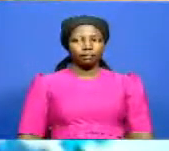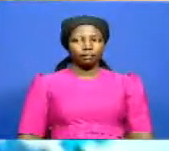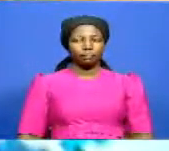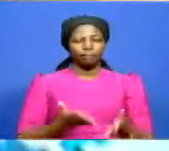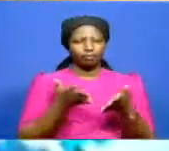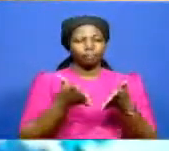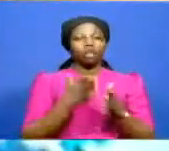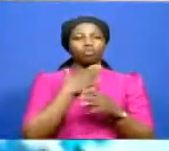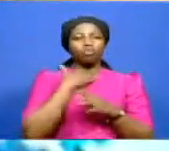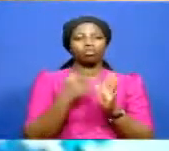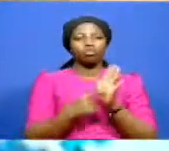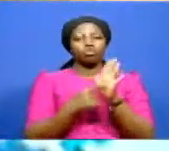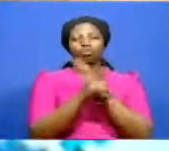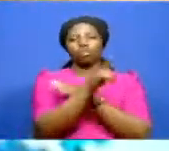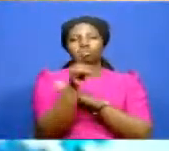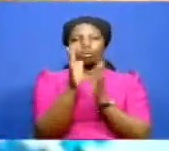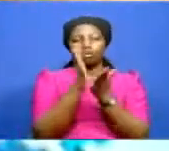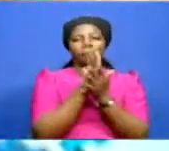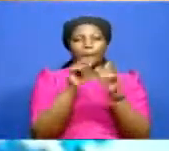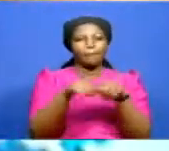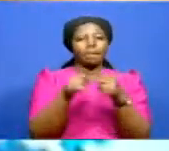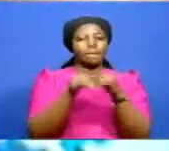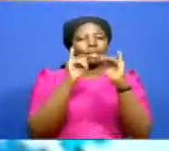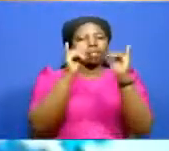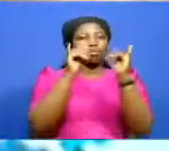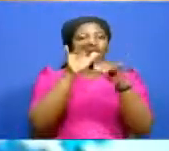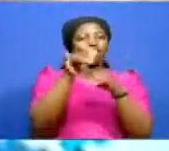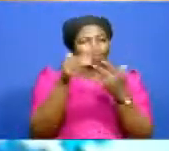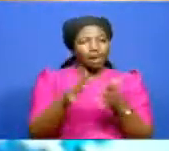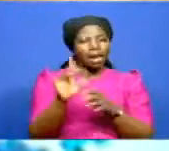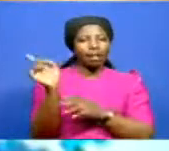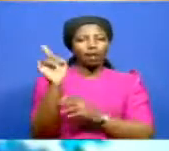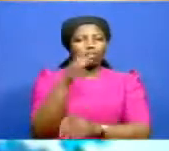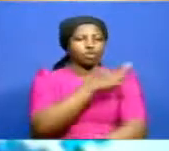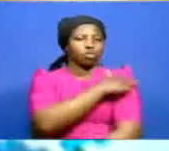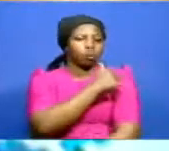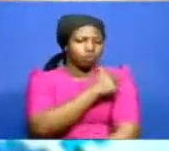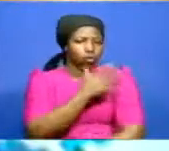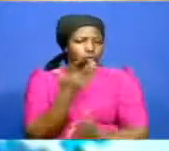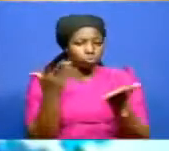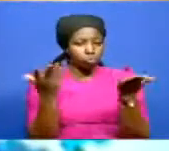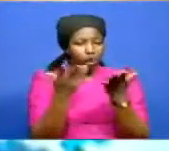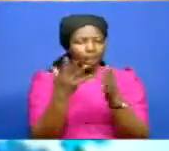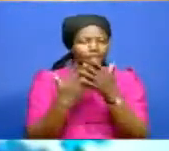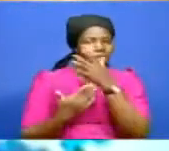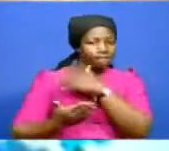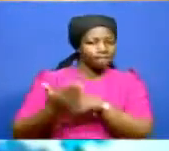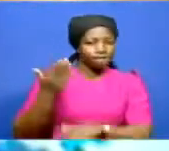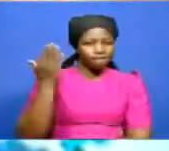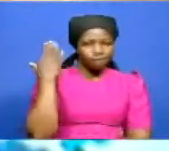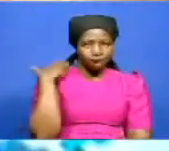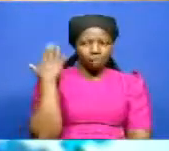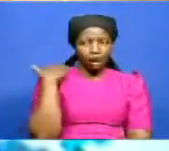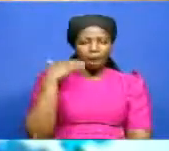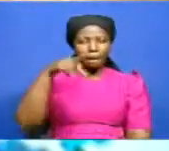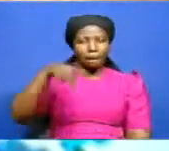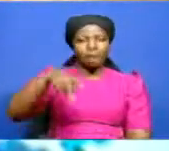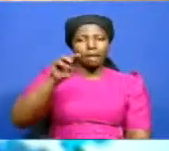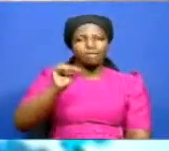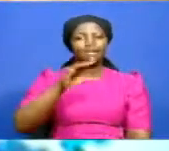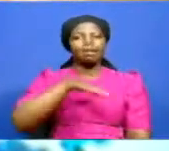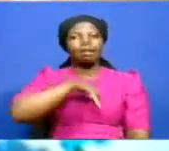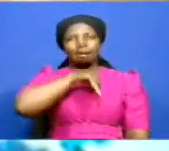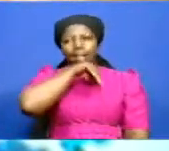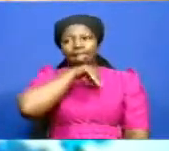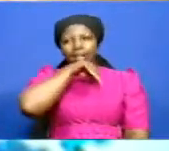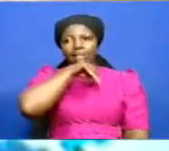Now we want to bring you some breaking news coming out of Nairobi Hospital, where former Prime Minister Raila